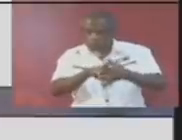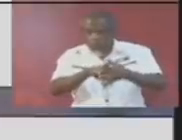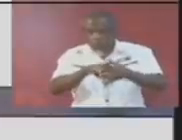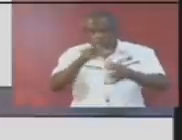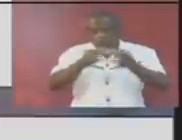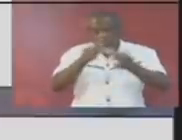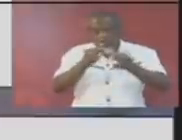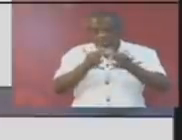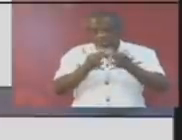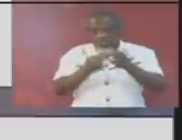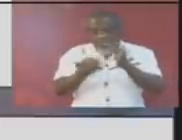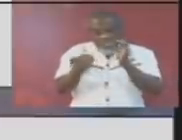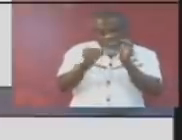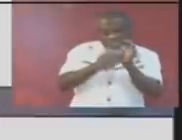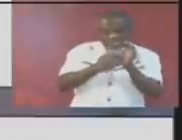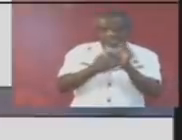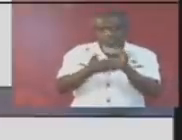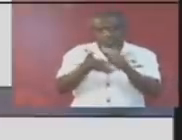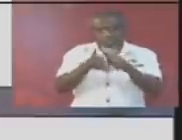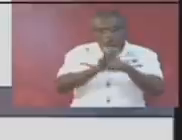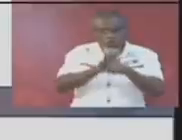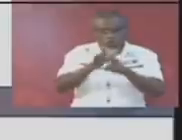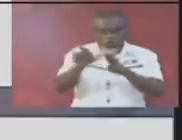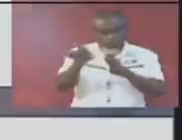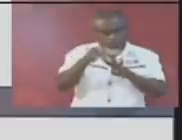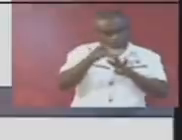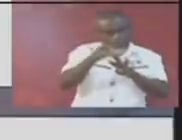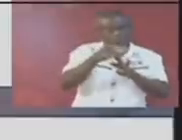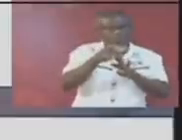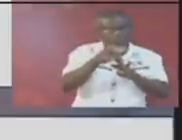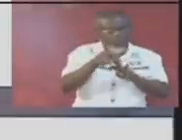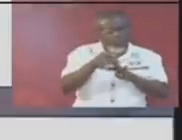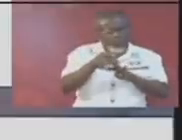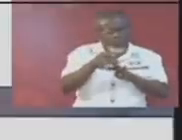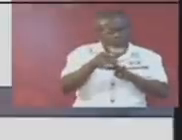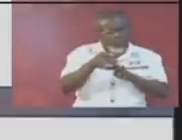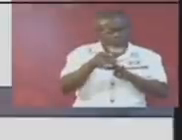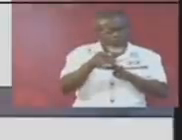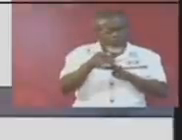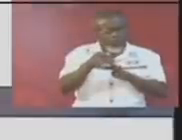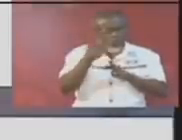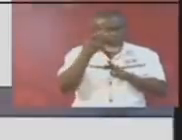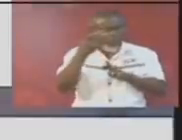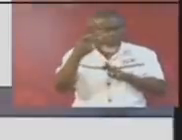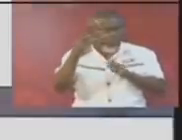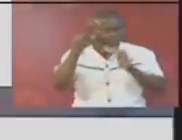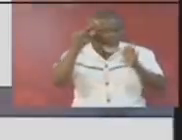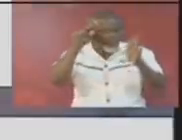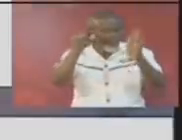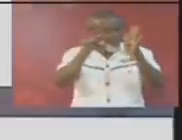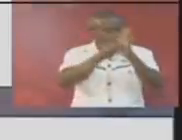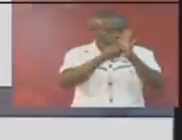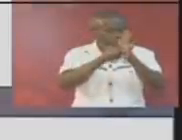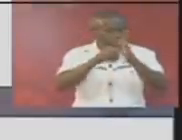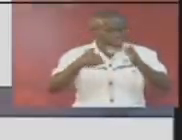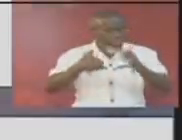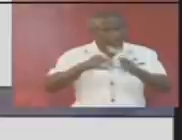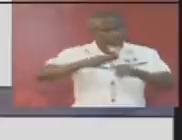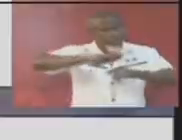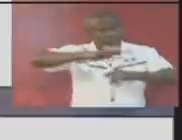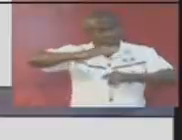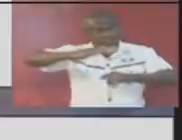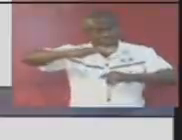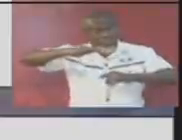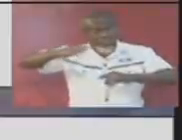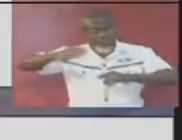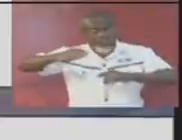infection. Some of the symptoms might overlap. We've seen on the slides that there are a wide range of symptoms. Some of these